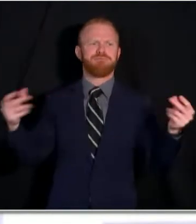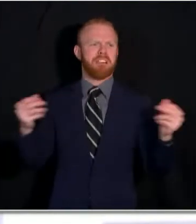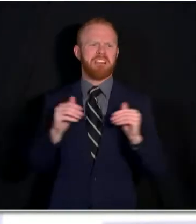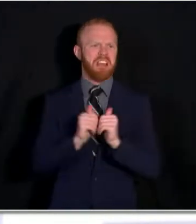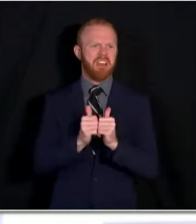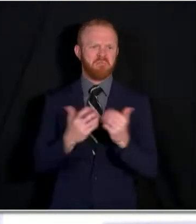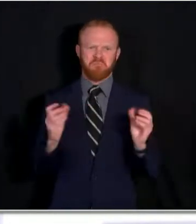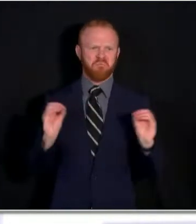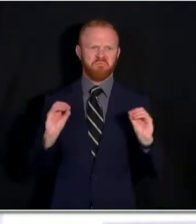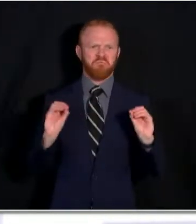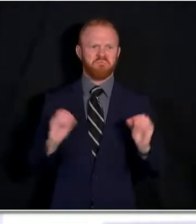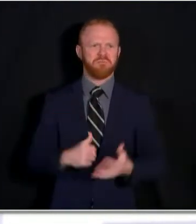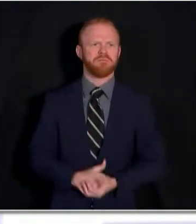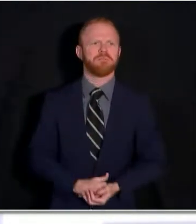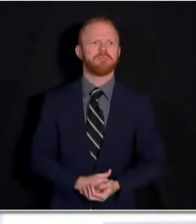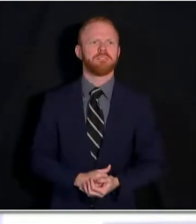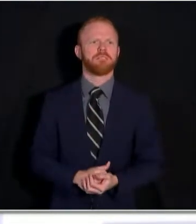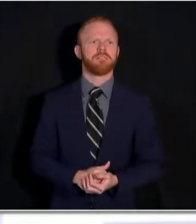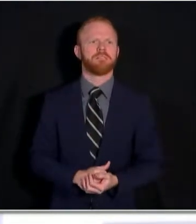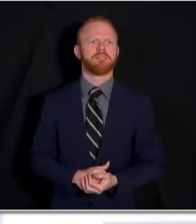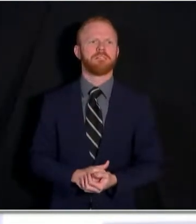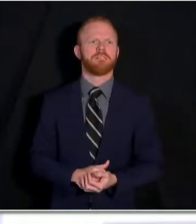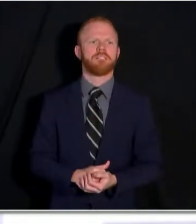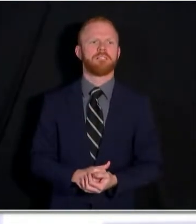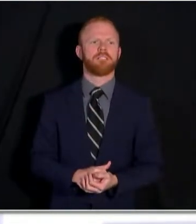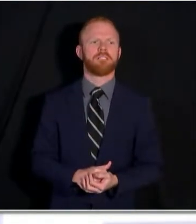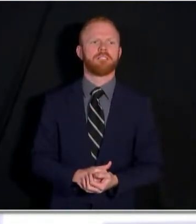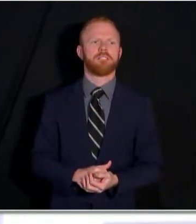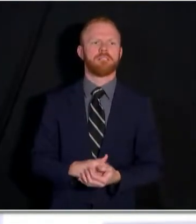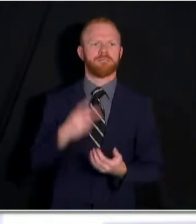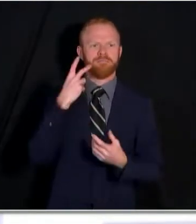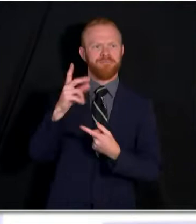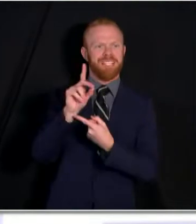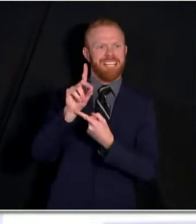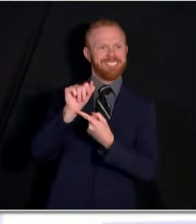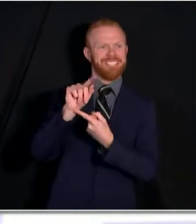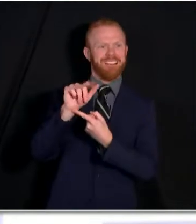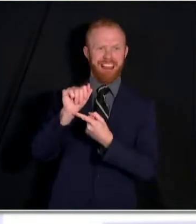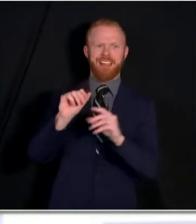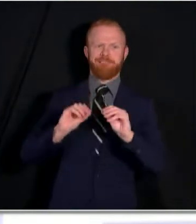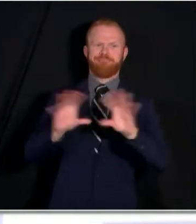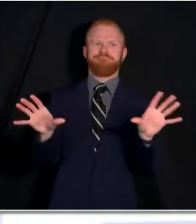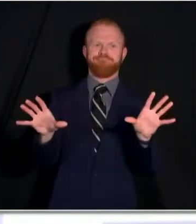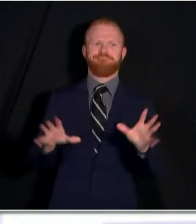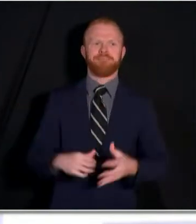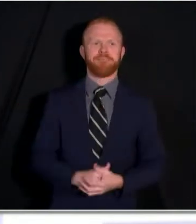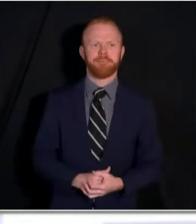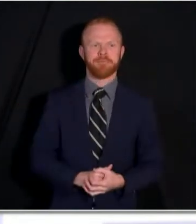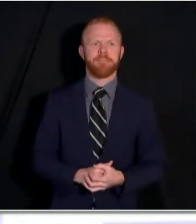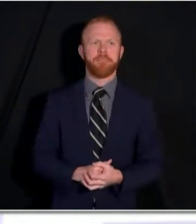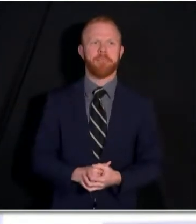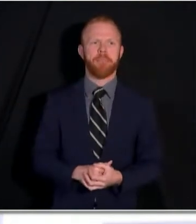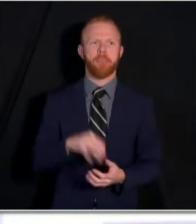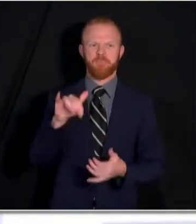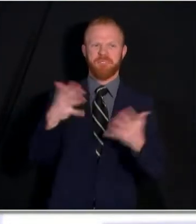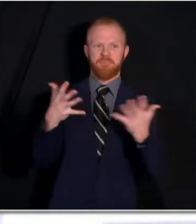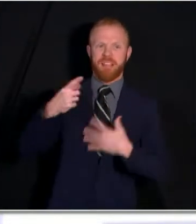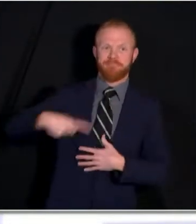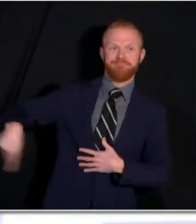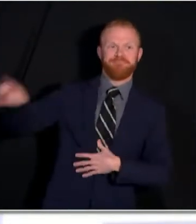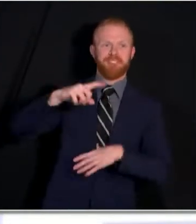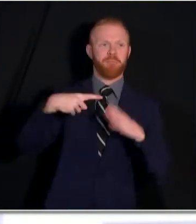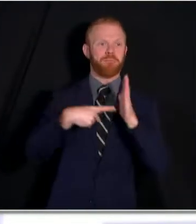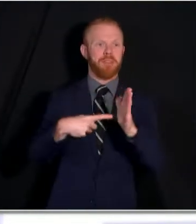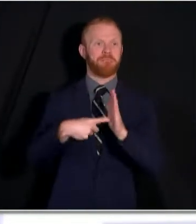network operation, the data and the transparency. So that's what this represents, what Dodger Stadium represents. It's